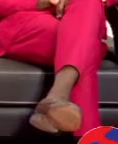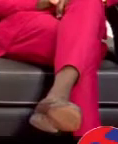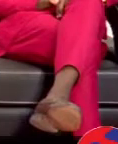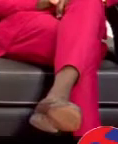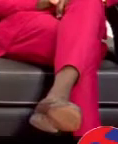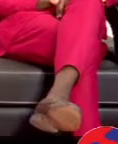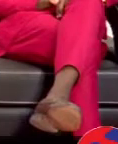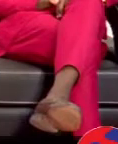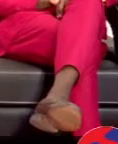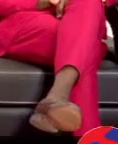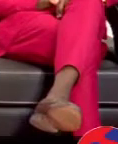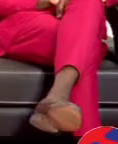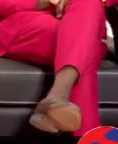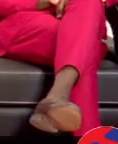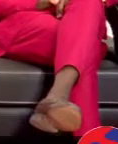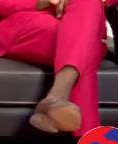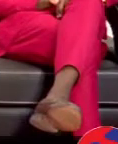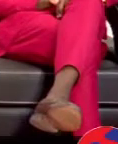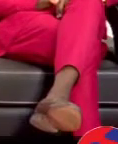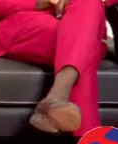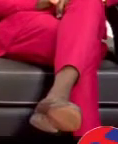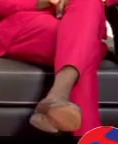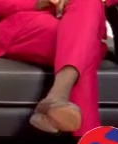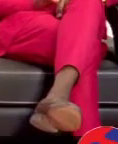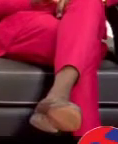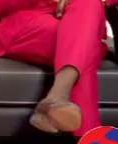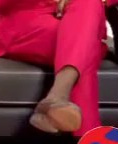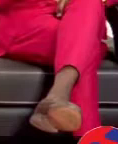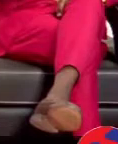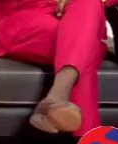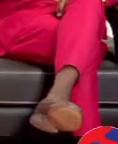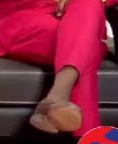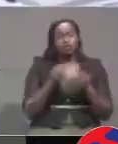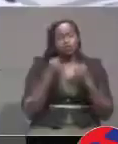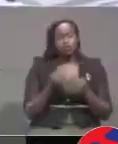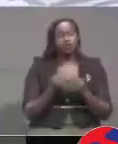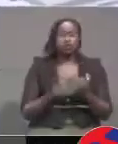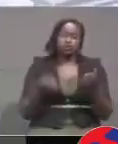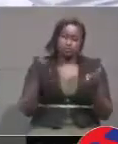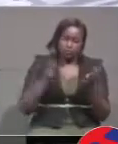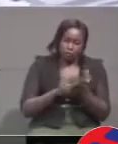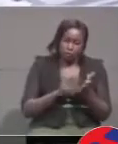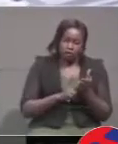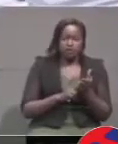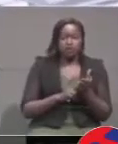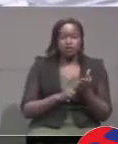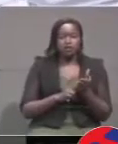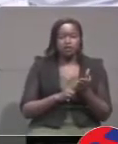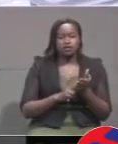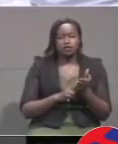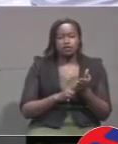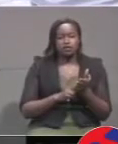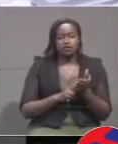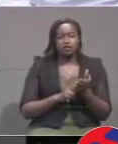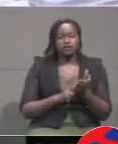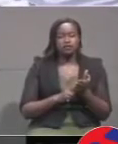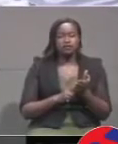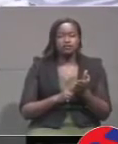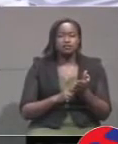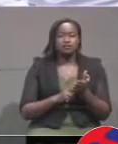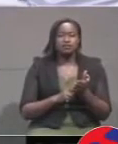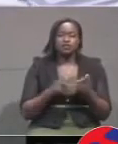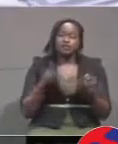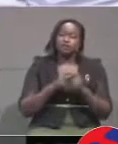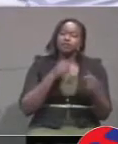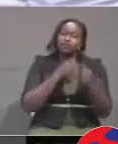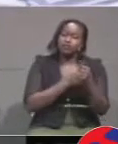nagana. Exactly. So you go back. Ejo teri akiganye kaso bango wa owe kifananye